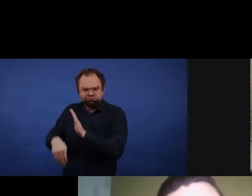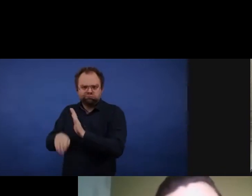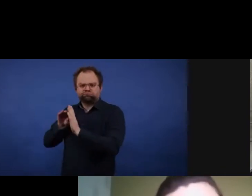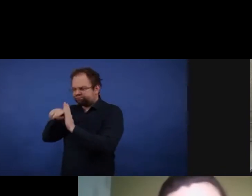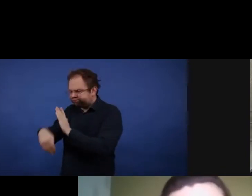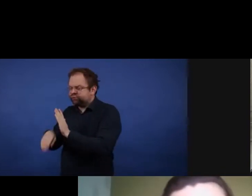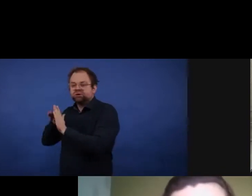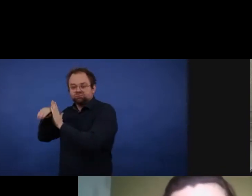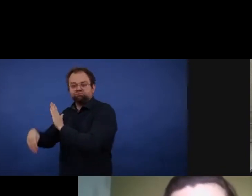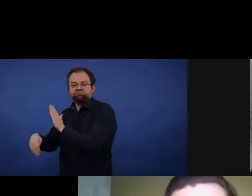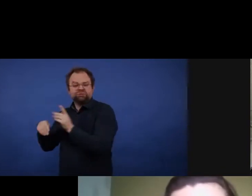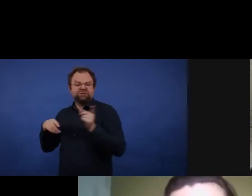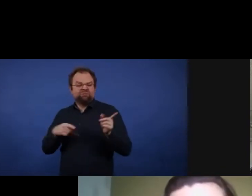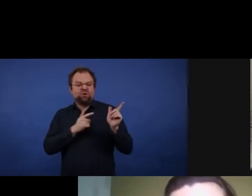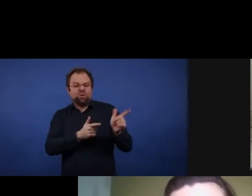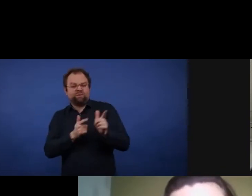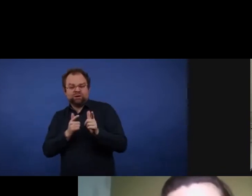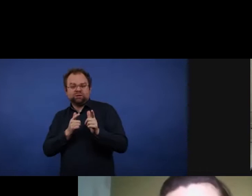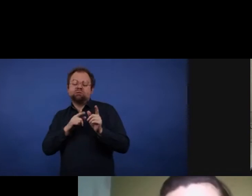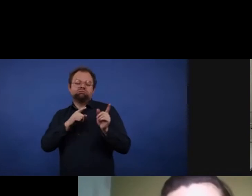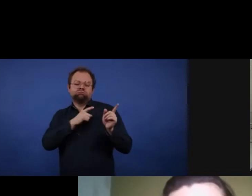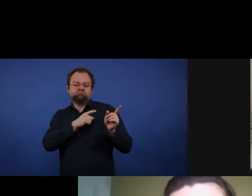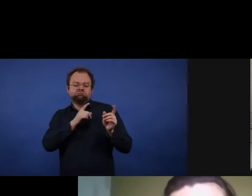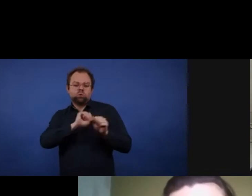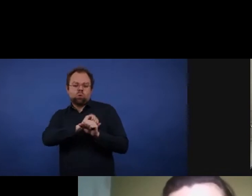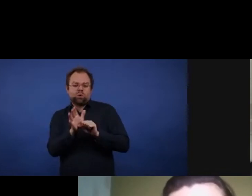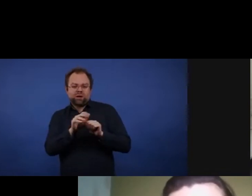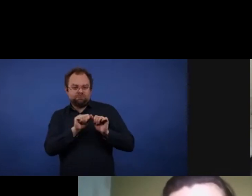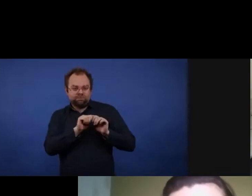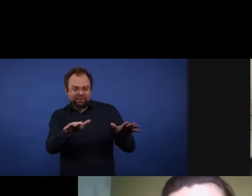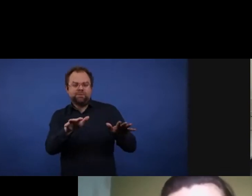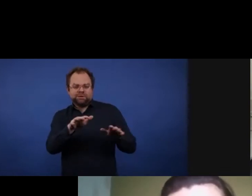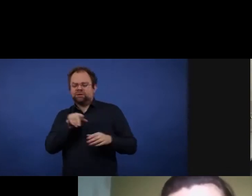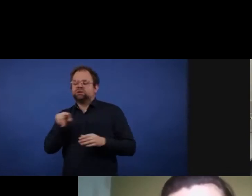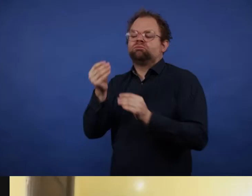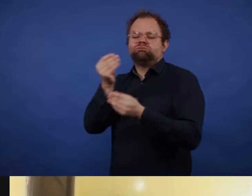either natural or human-made emergencies.